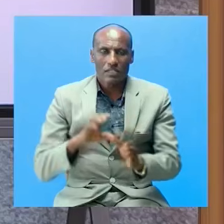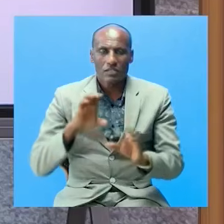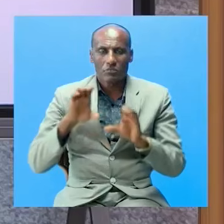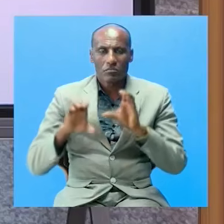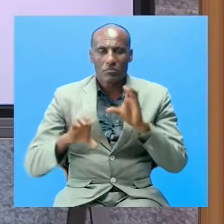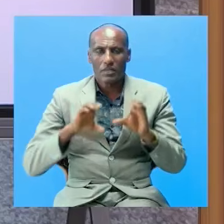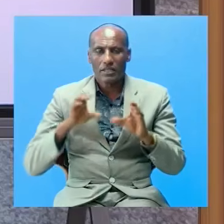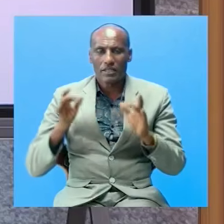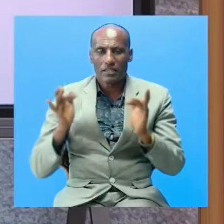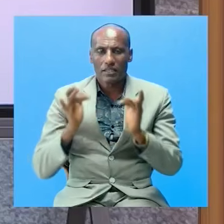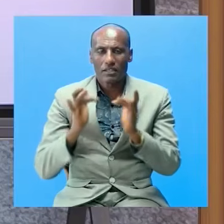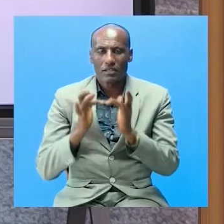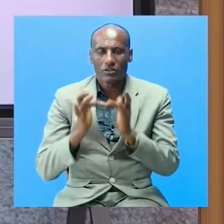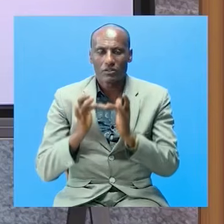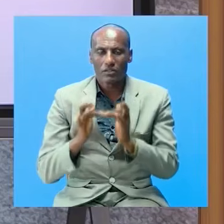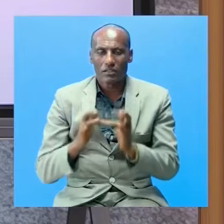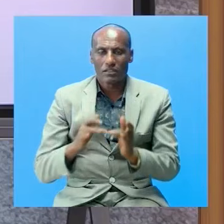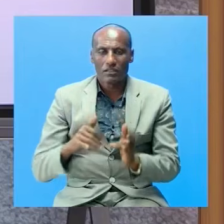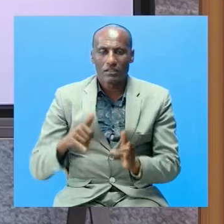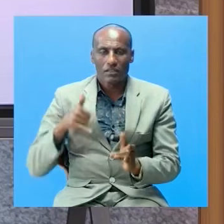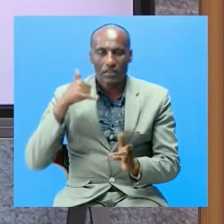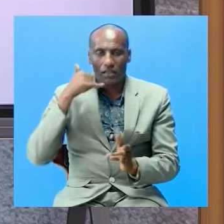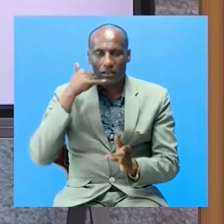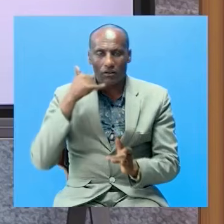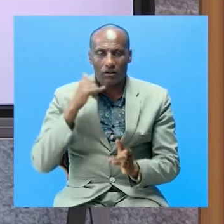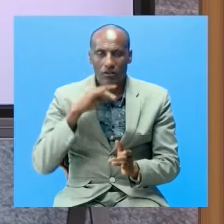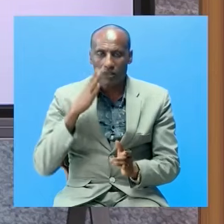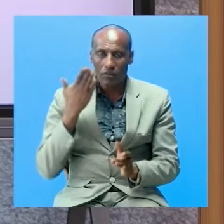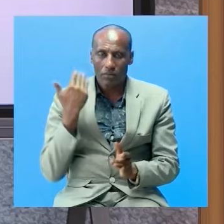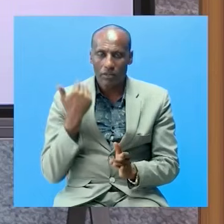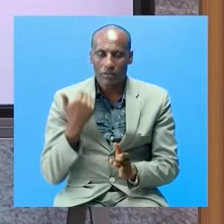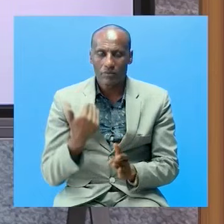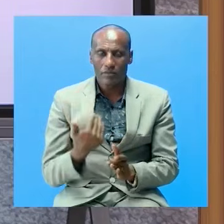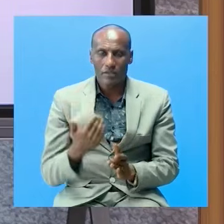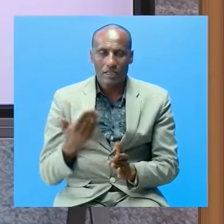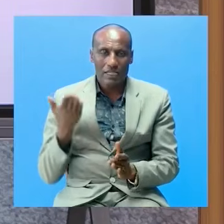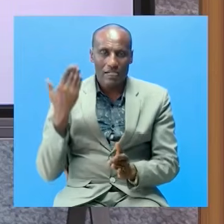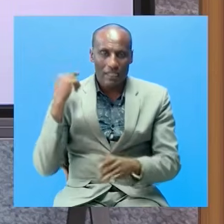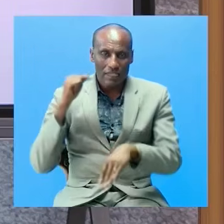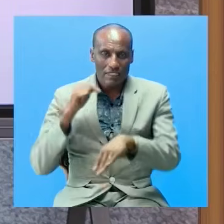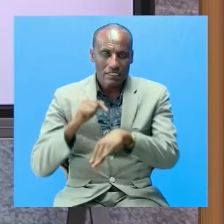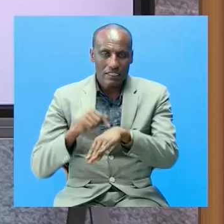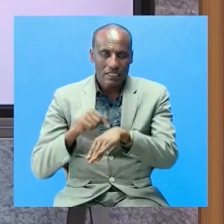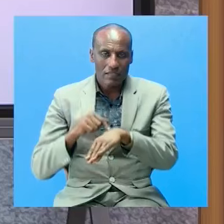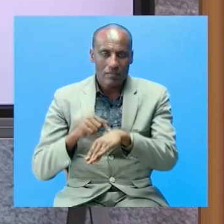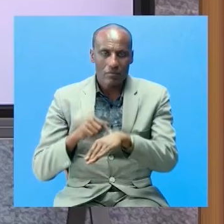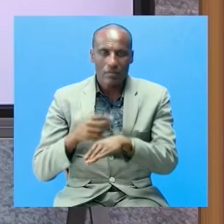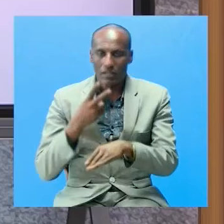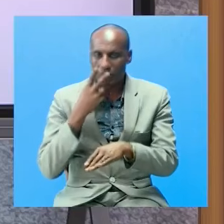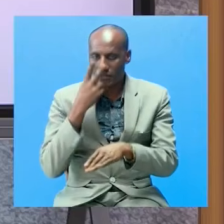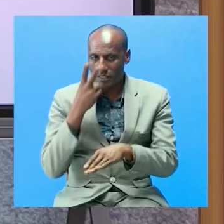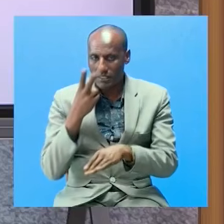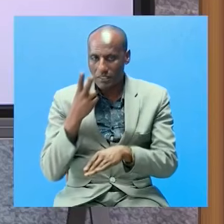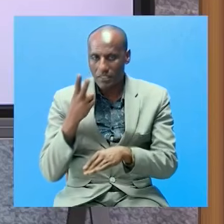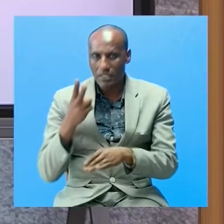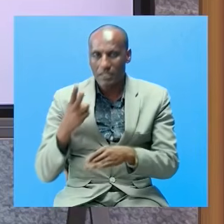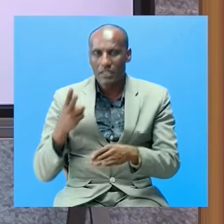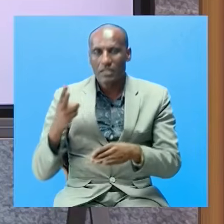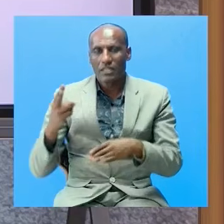collaboration with Addis Media Network. This is English for grade 6. Hello students, how have you